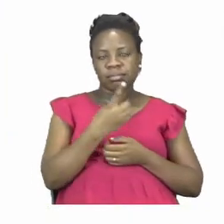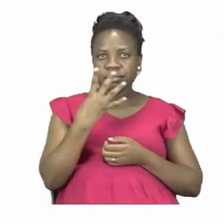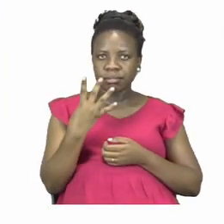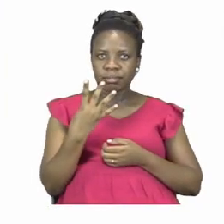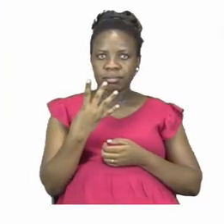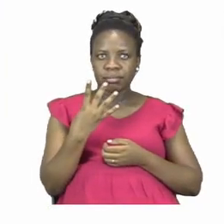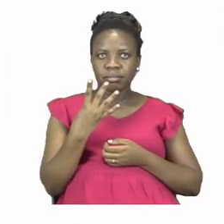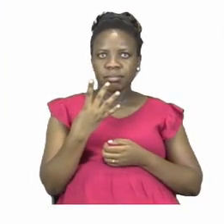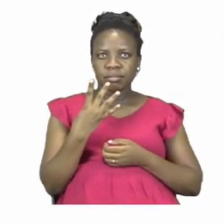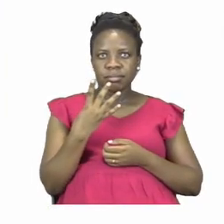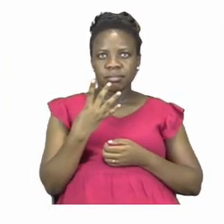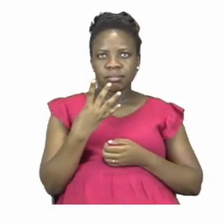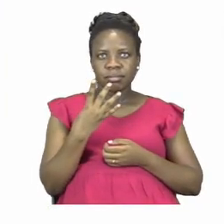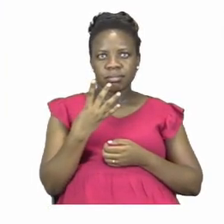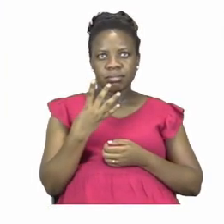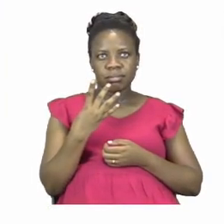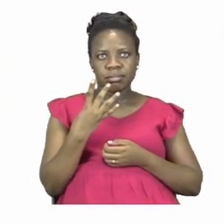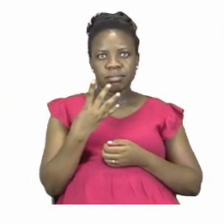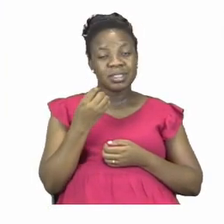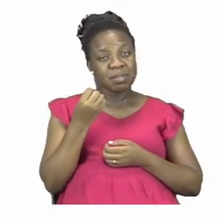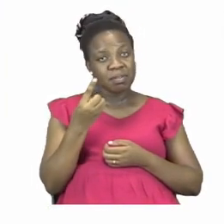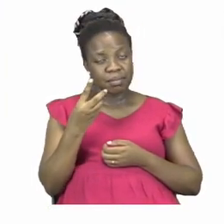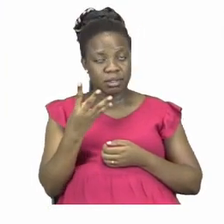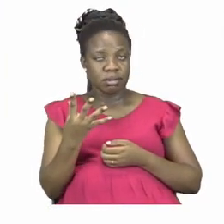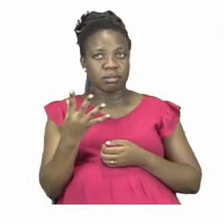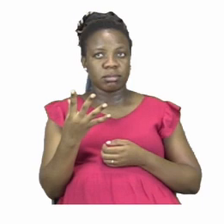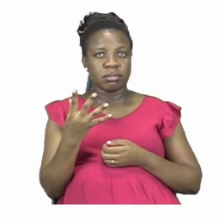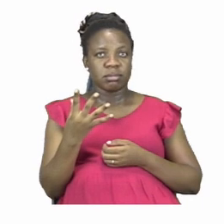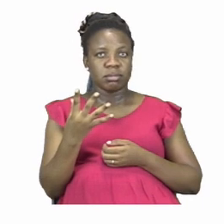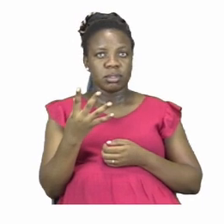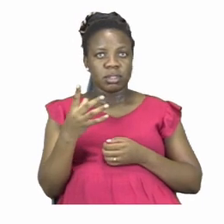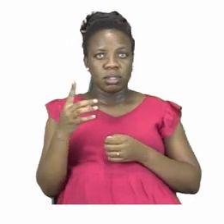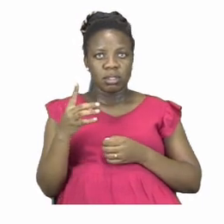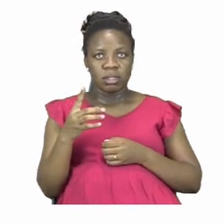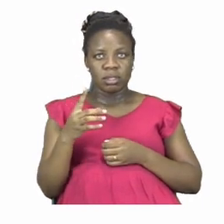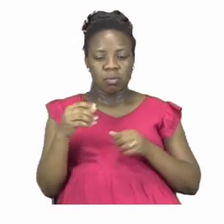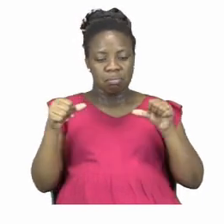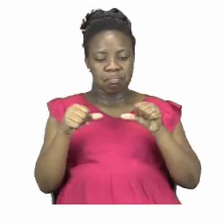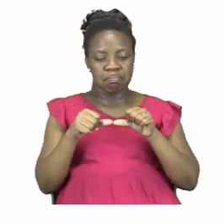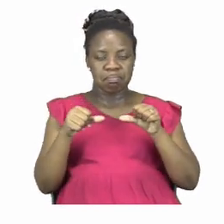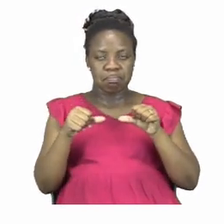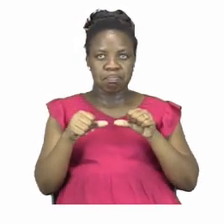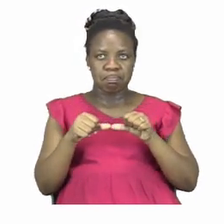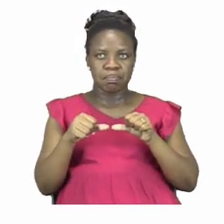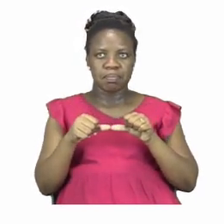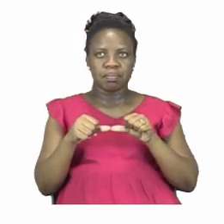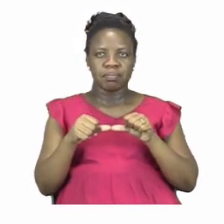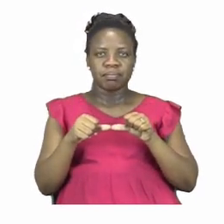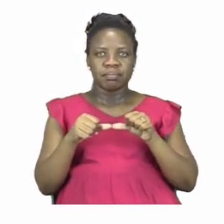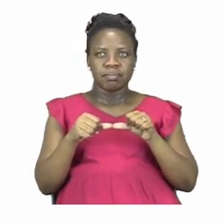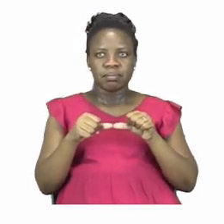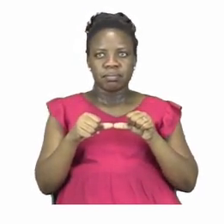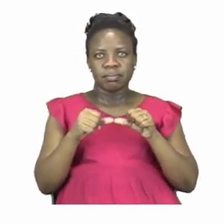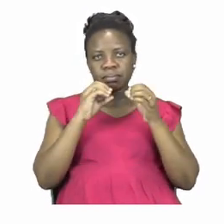page 14, we are going to continue with our mathematics. This time, we are doing measurement. Now, as you can see, for